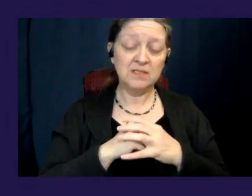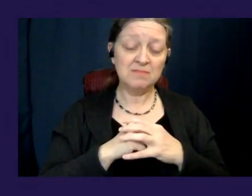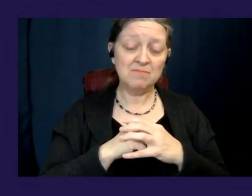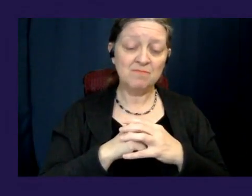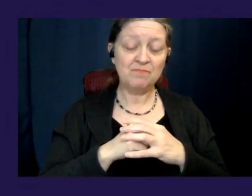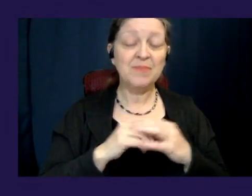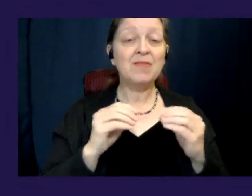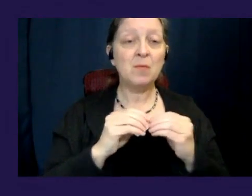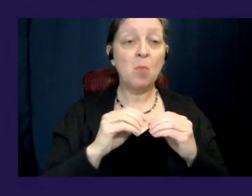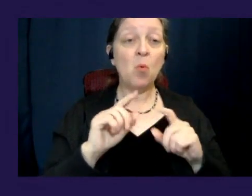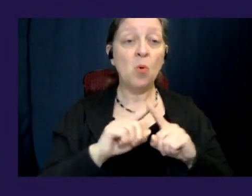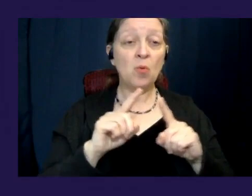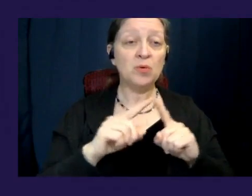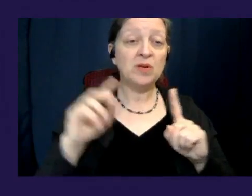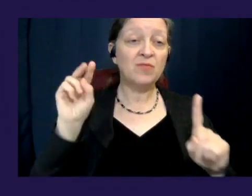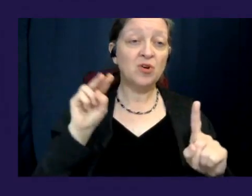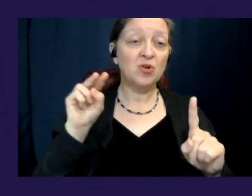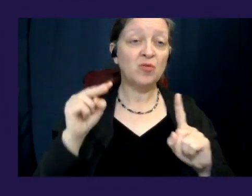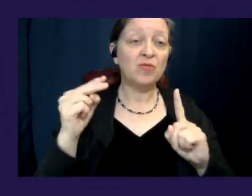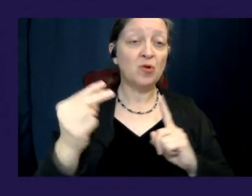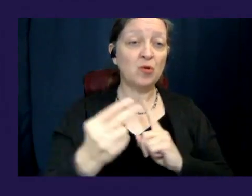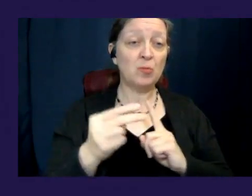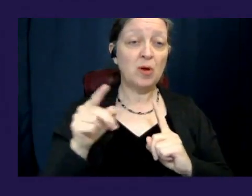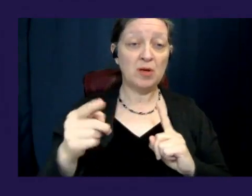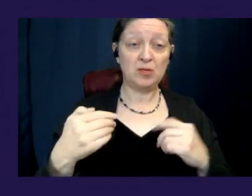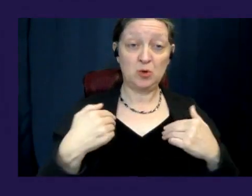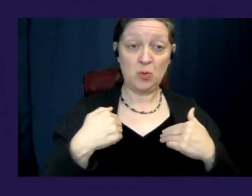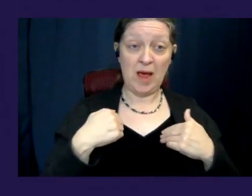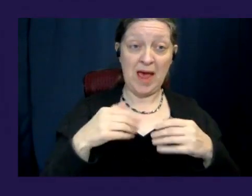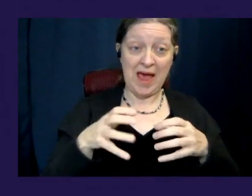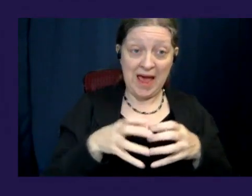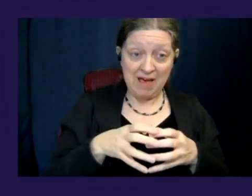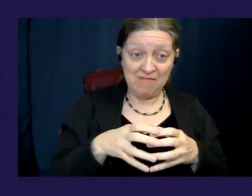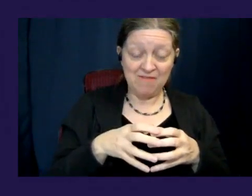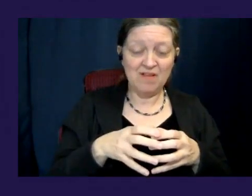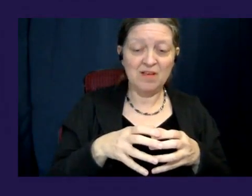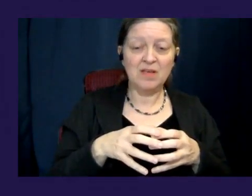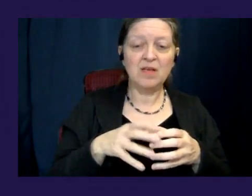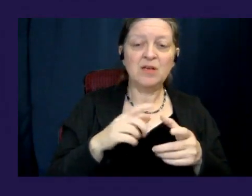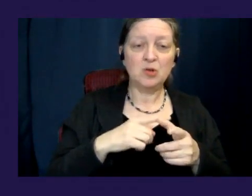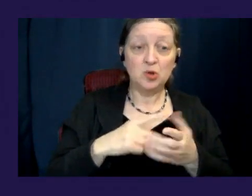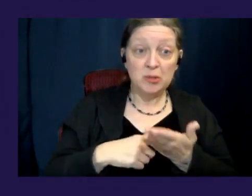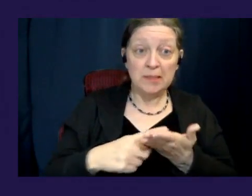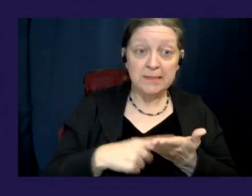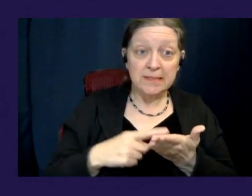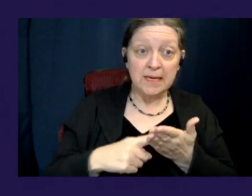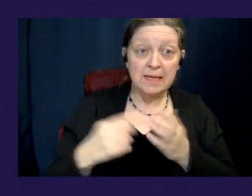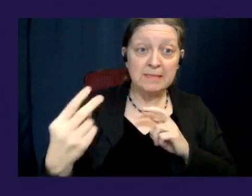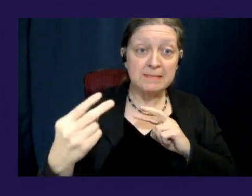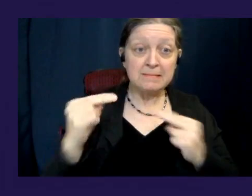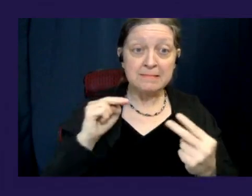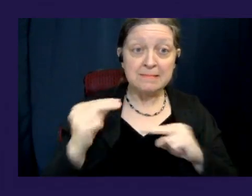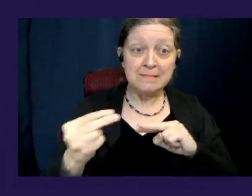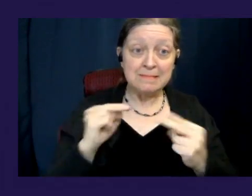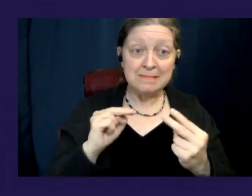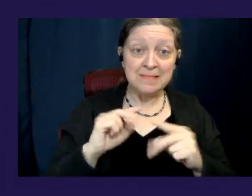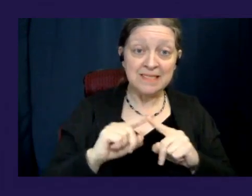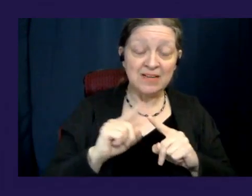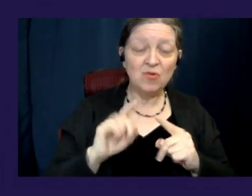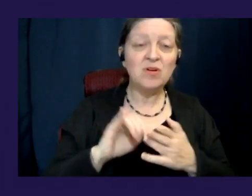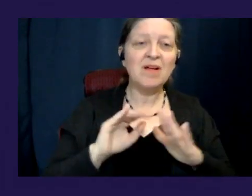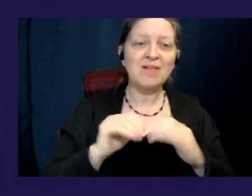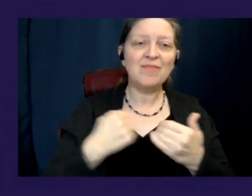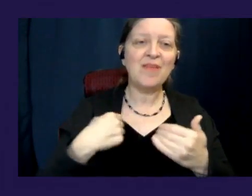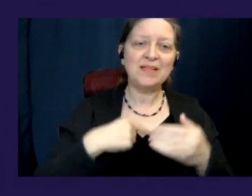have in your direct unit to bounce things back and forth. That's sort of how we made our decisions,